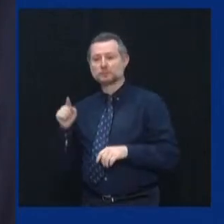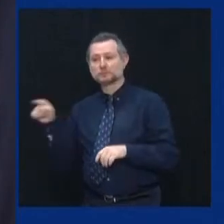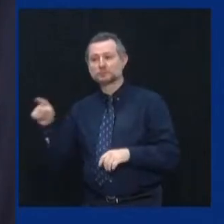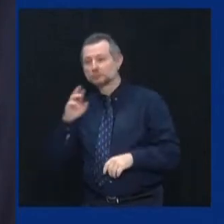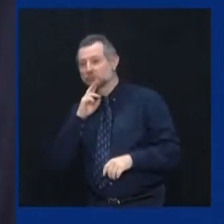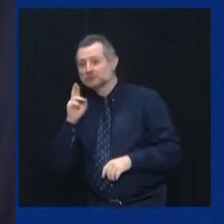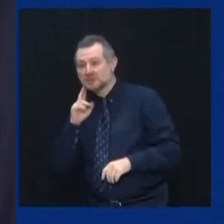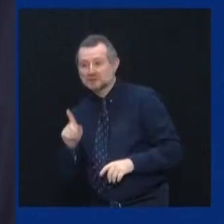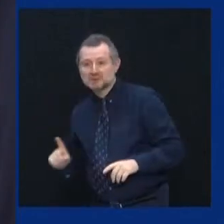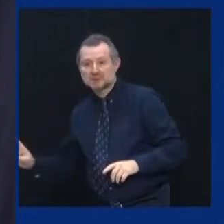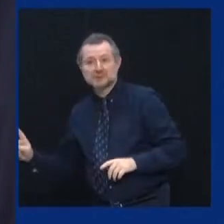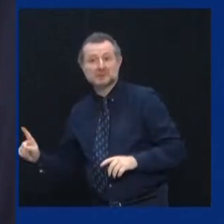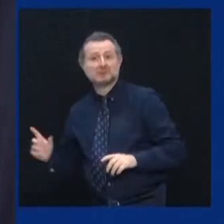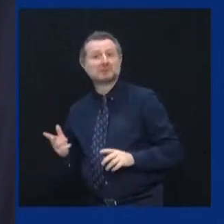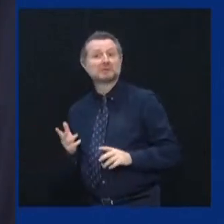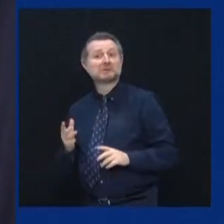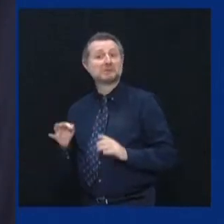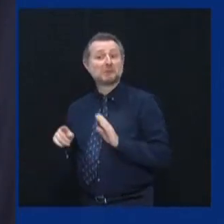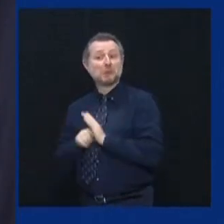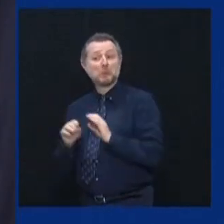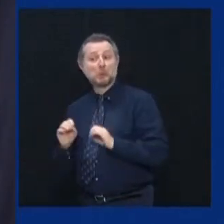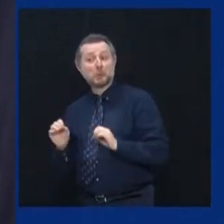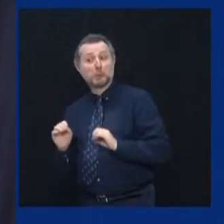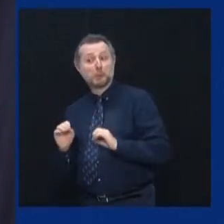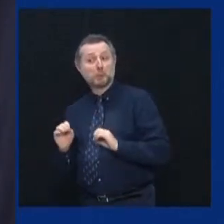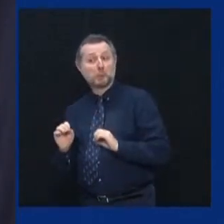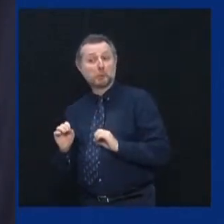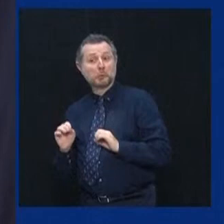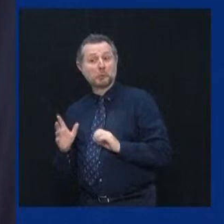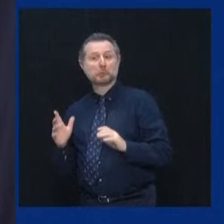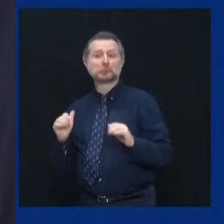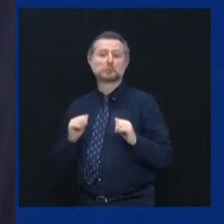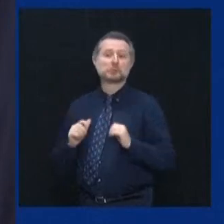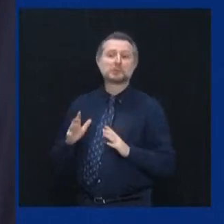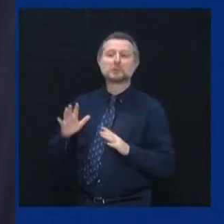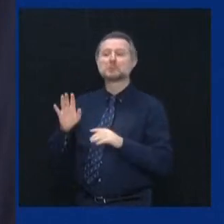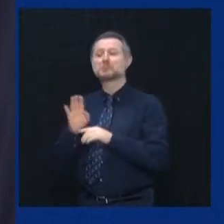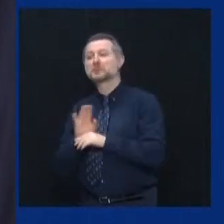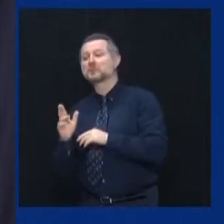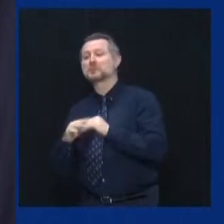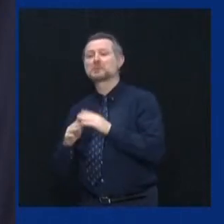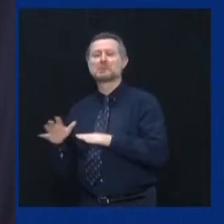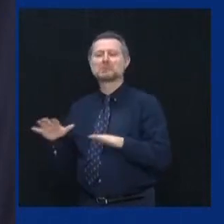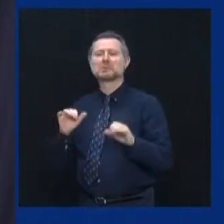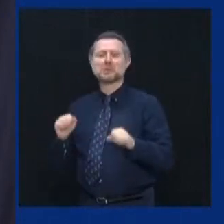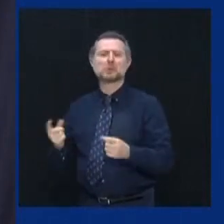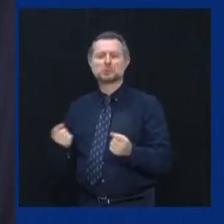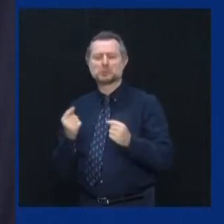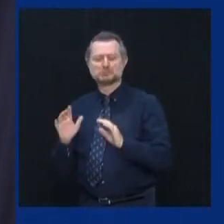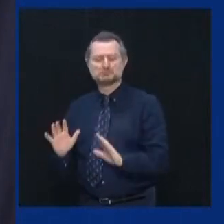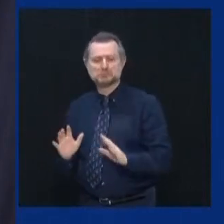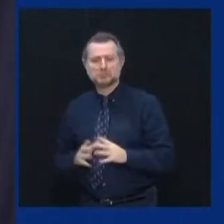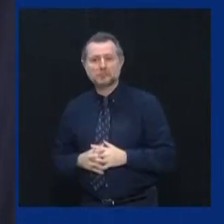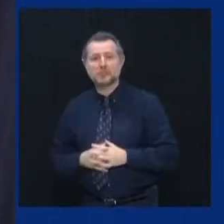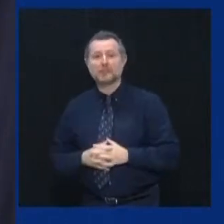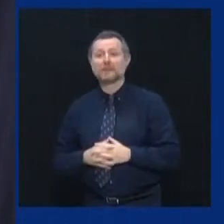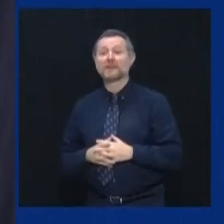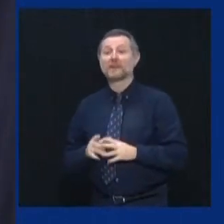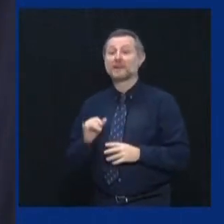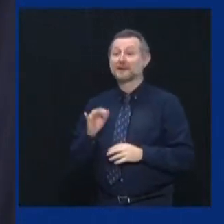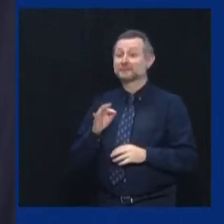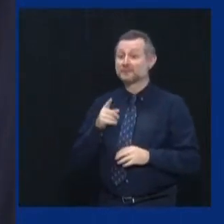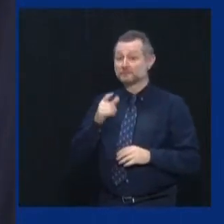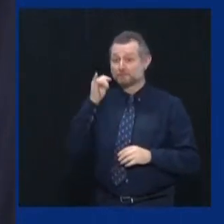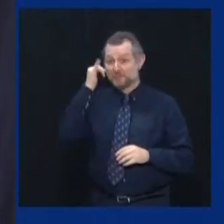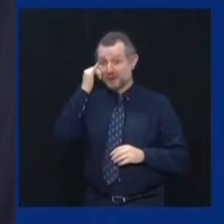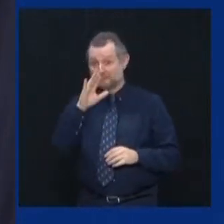into a theater. If you test negative, you could go into a commercial office building, right? We start with the Bills, 7,000